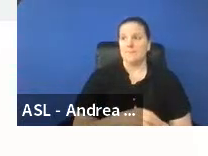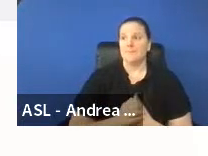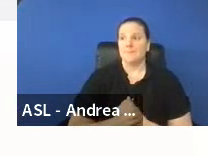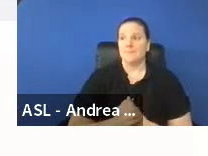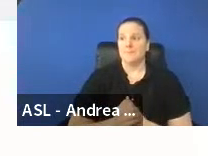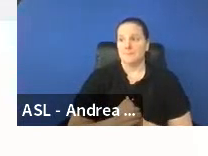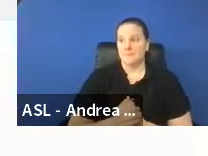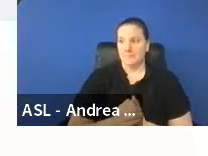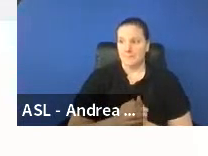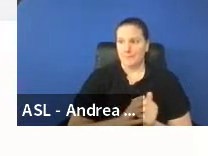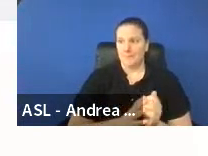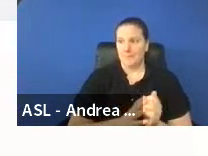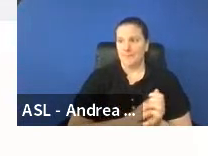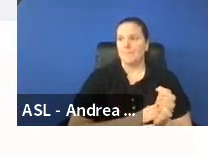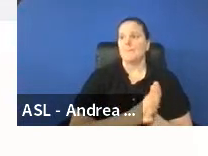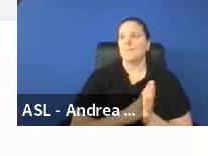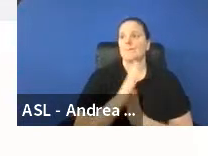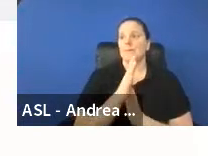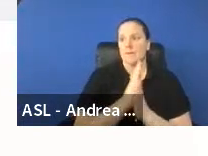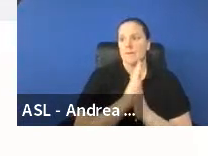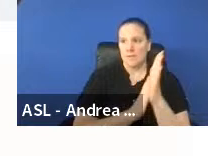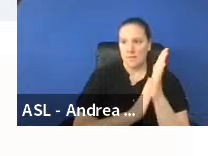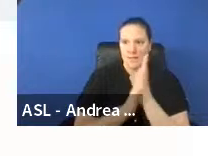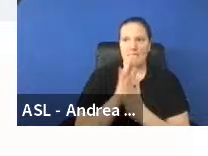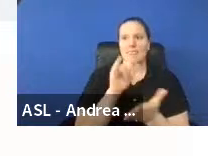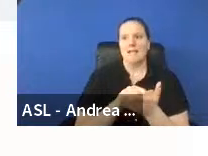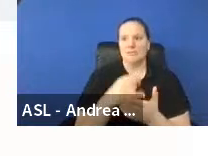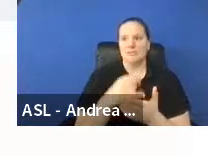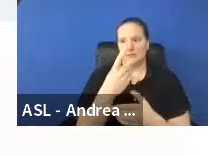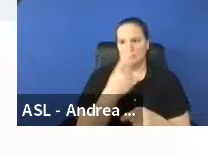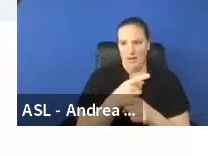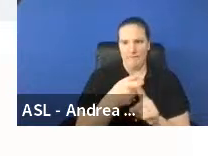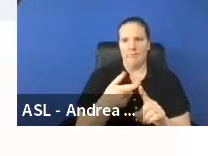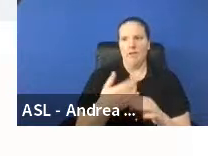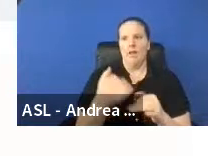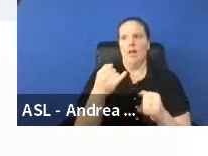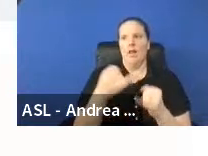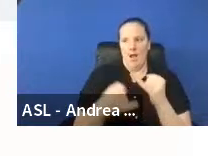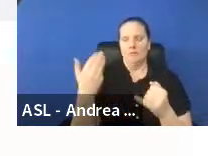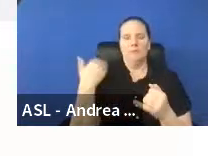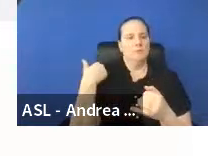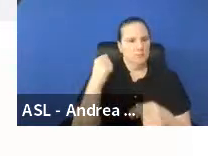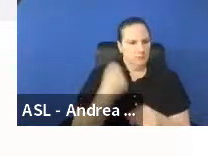This 2 bridge is the solution from the previous LPA. Yes.